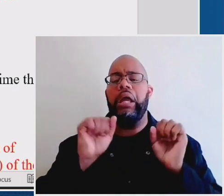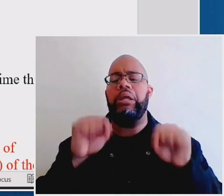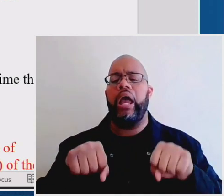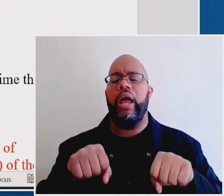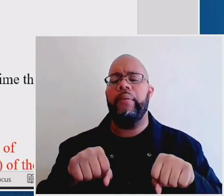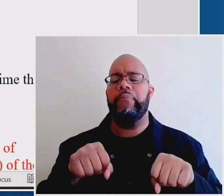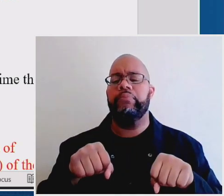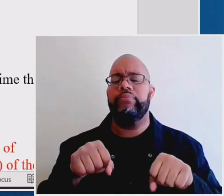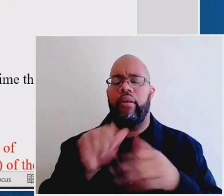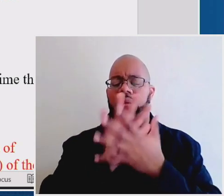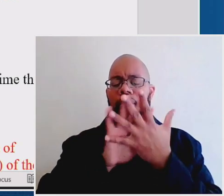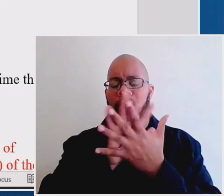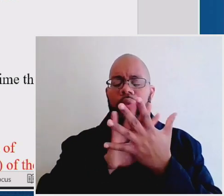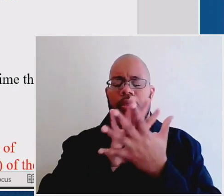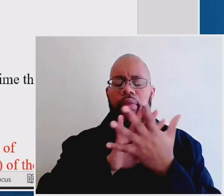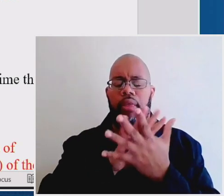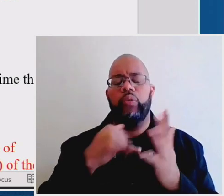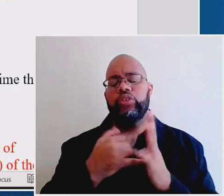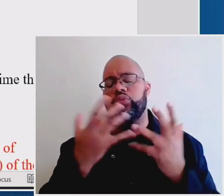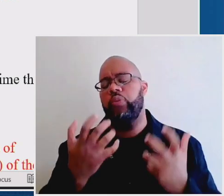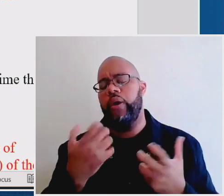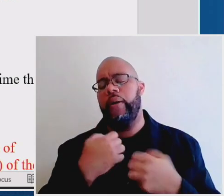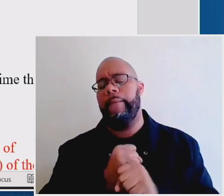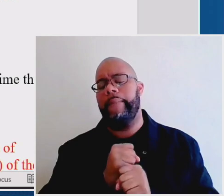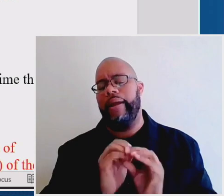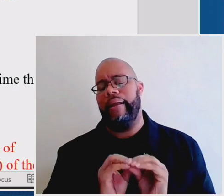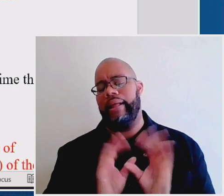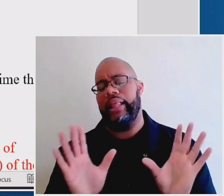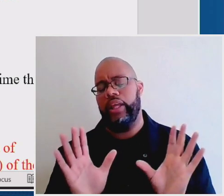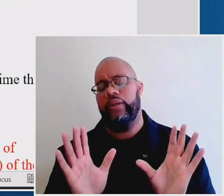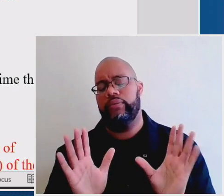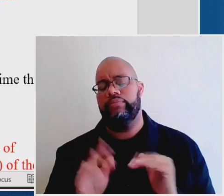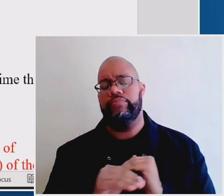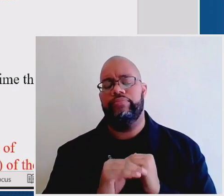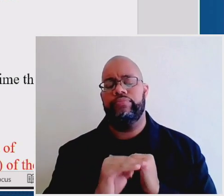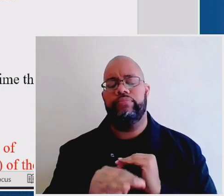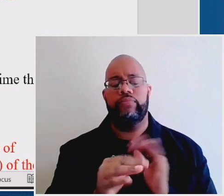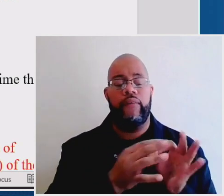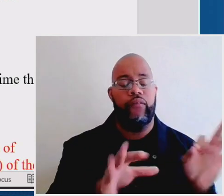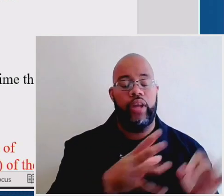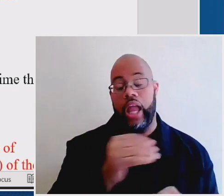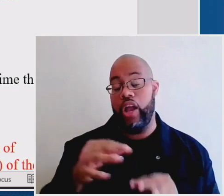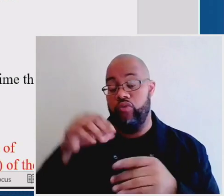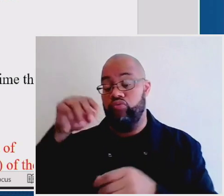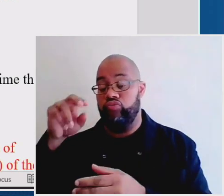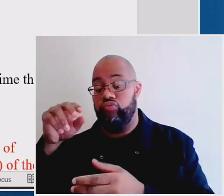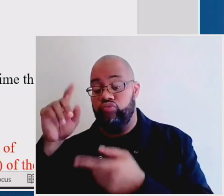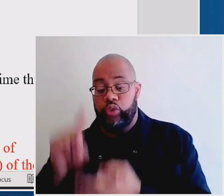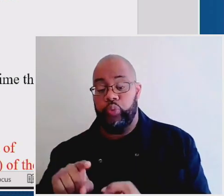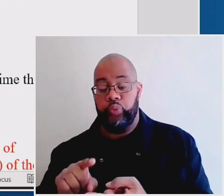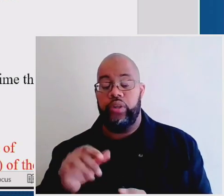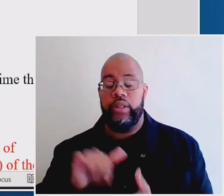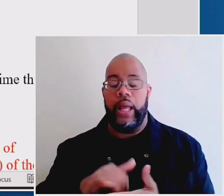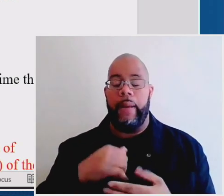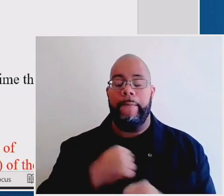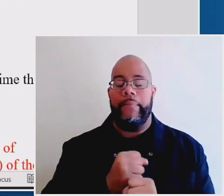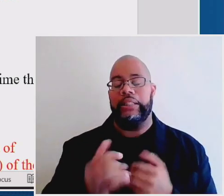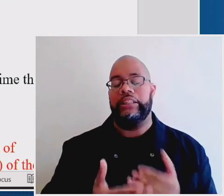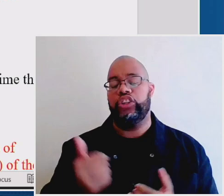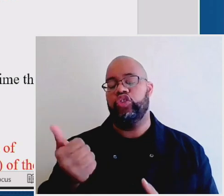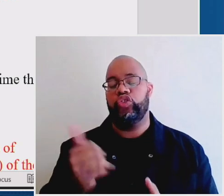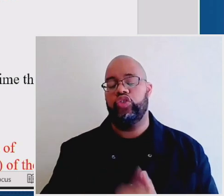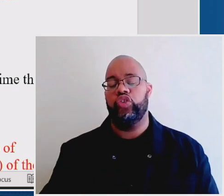muddled, and we just wanted to make it clear, blanket, free and reduced. And that makes it easier